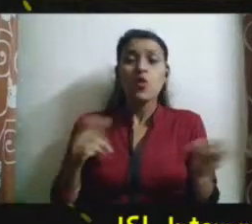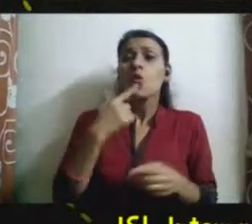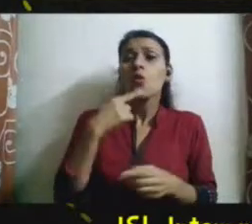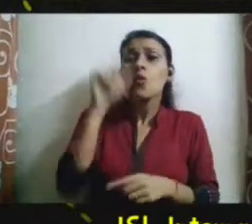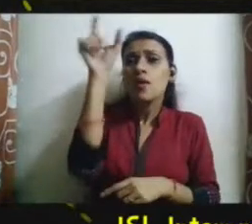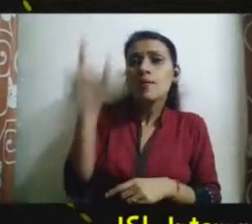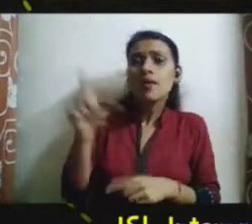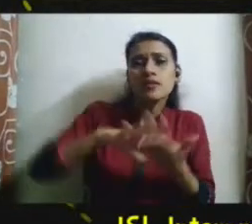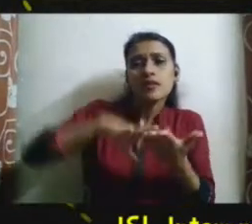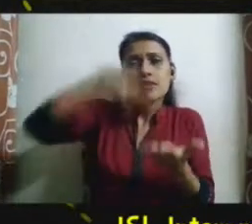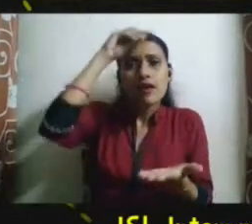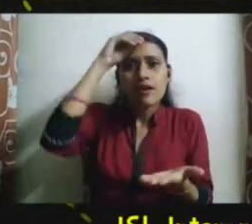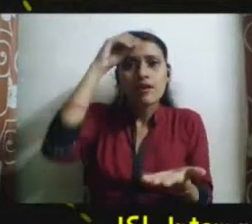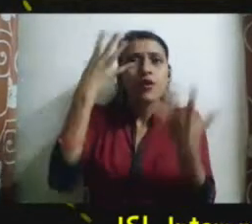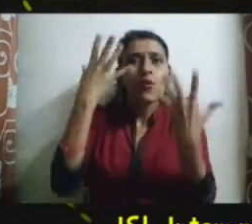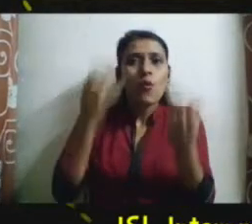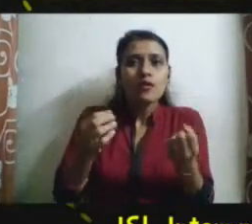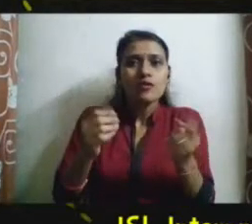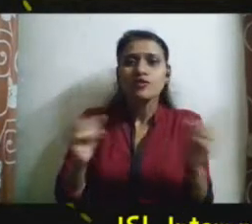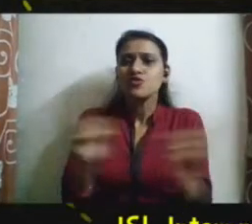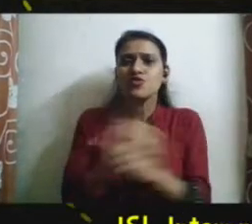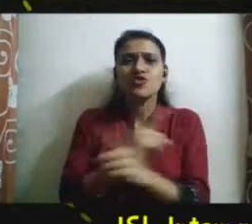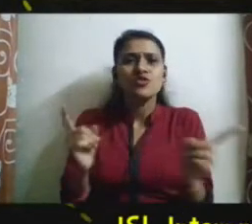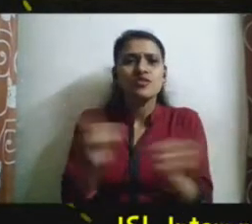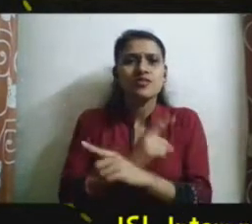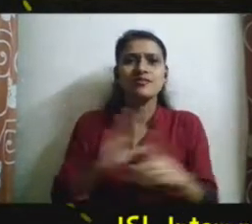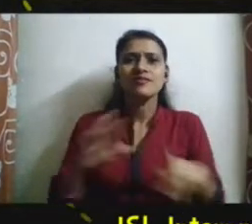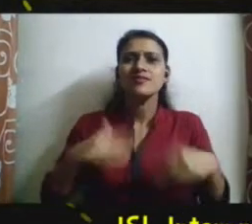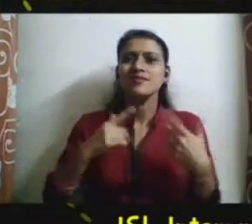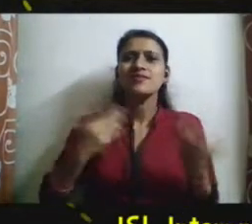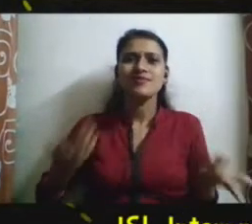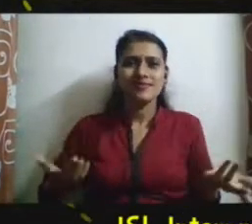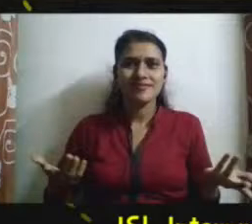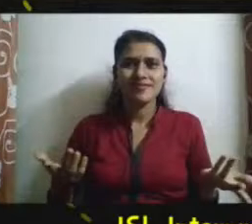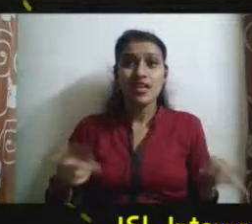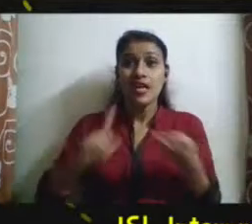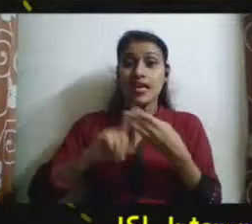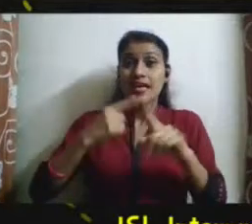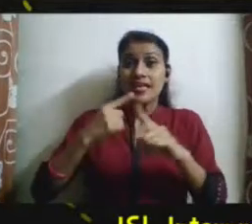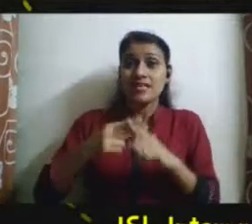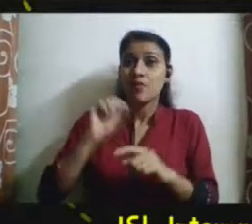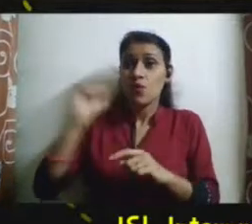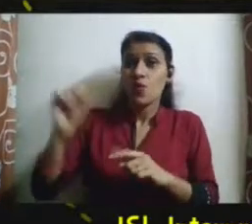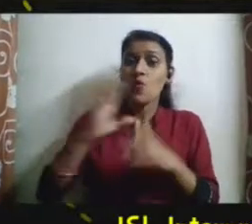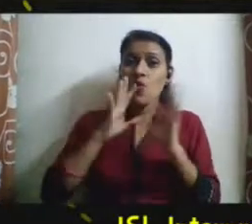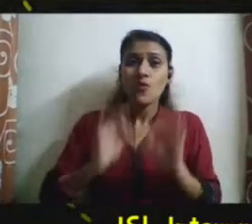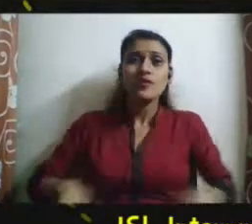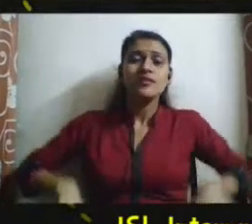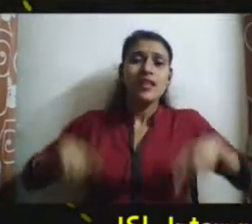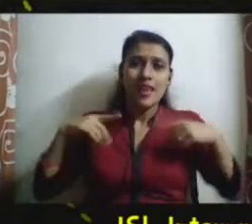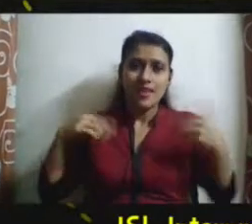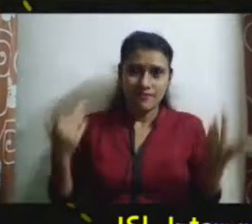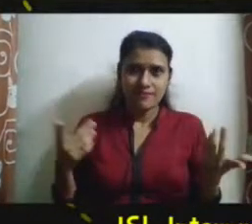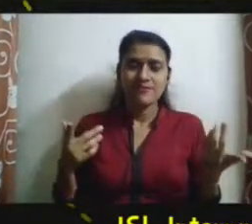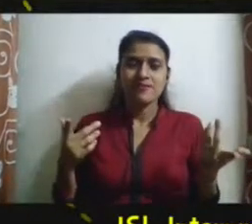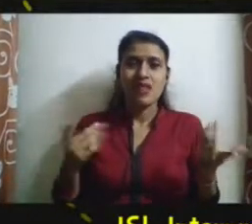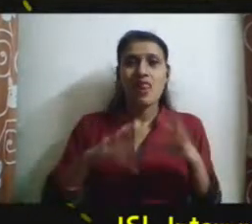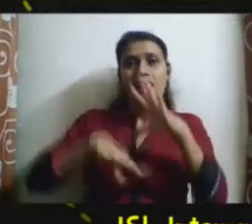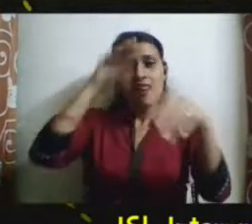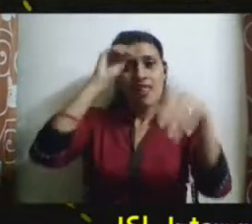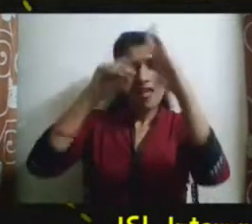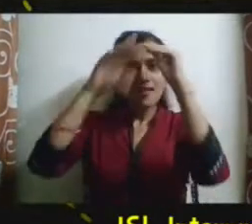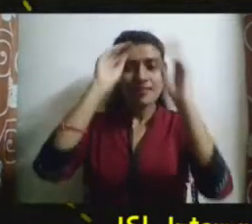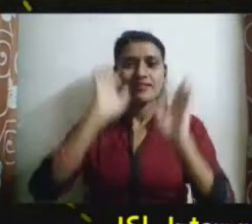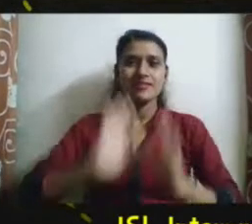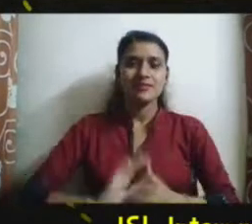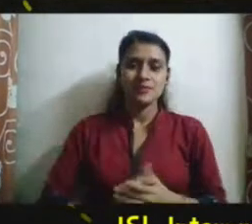needs to learn? Or we need to flip this and say everybody actually is the expert of their own lives, and that's who we have to deeply listen to and learn from. So I